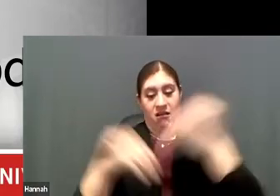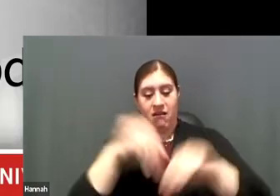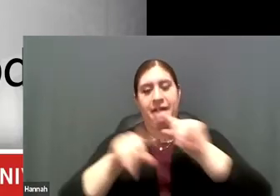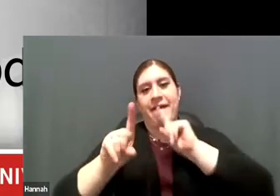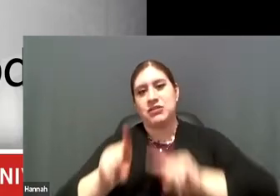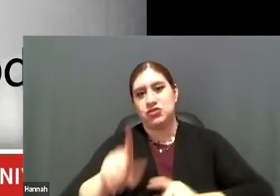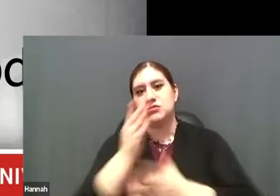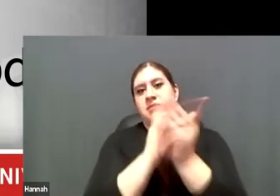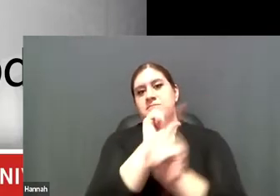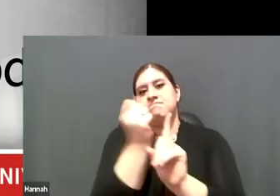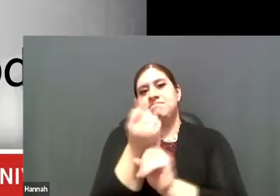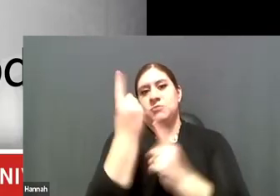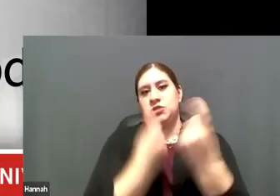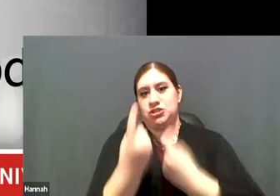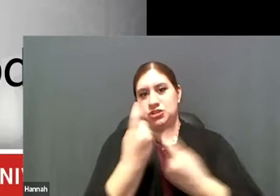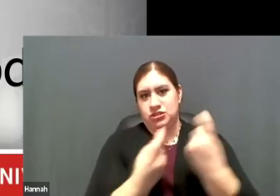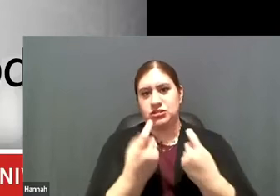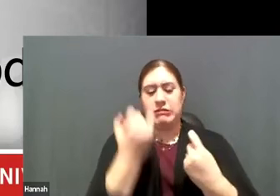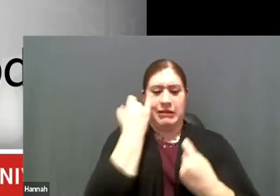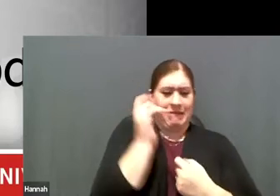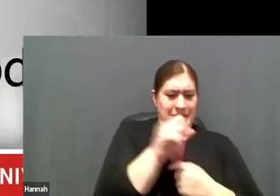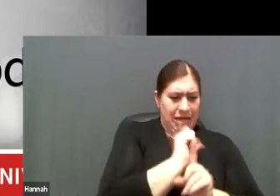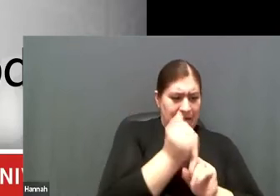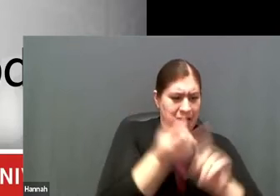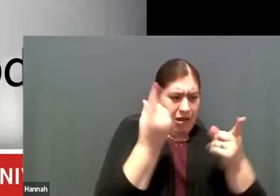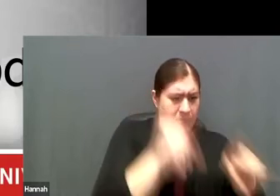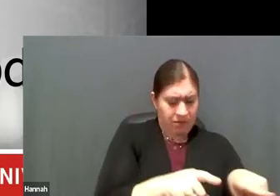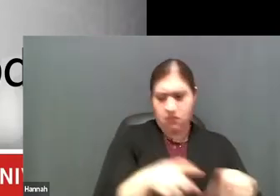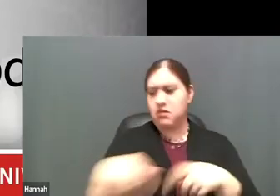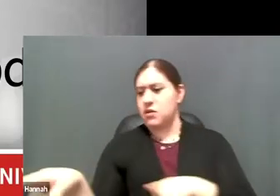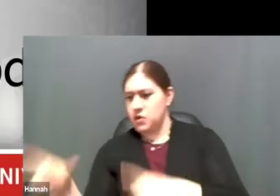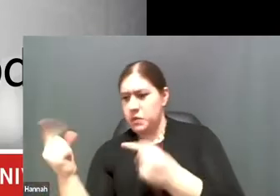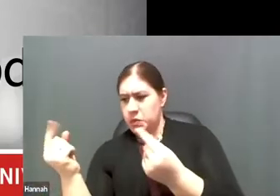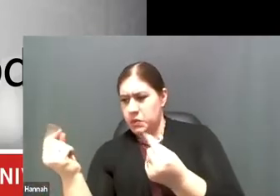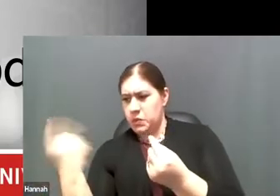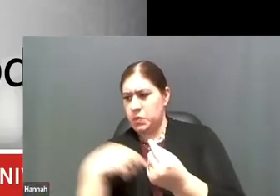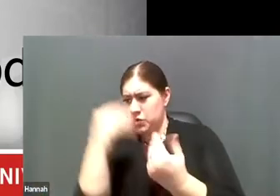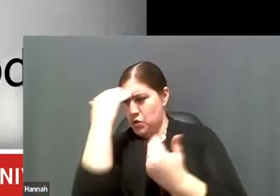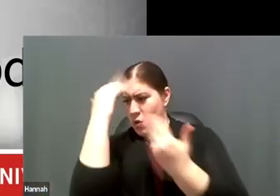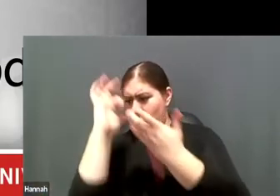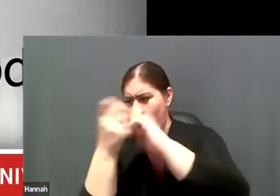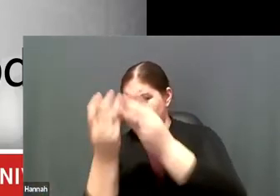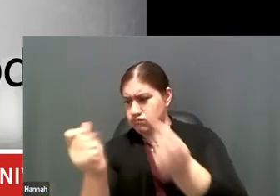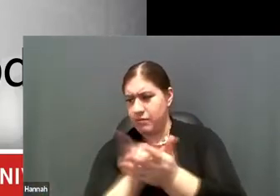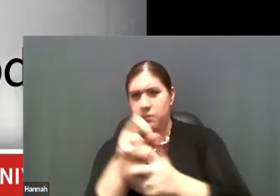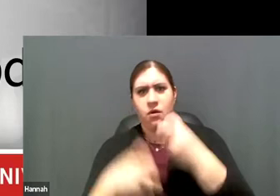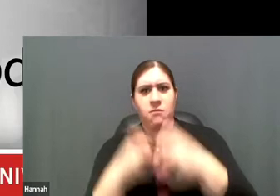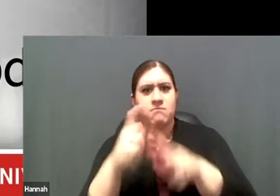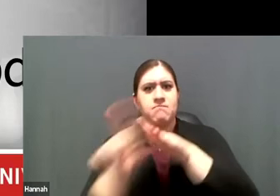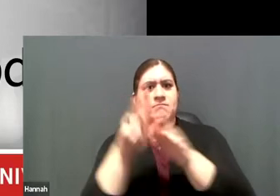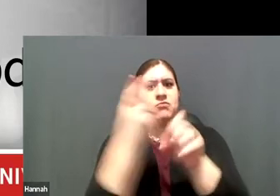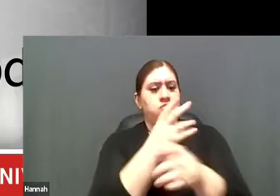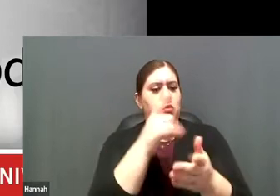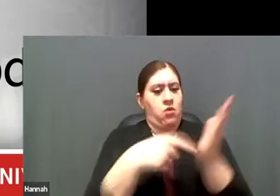some situational questions. Well, if this situation happened, what do we know? How can we solve this problem using what